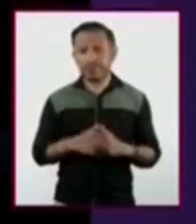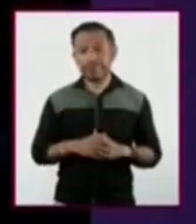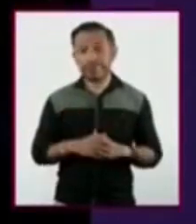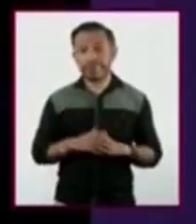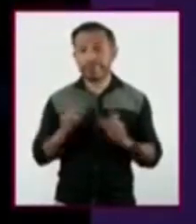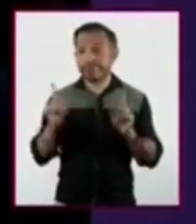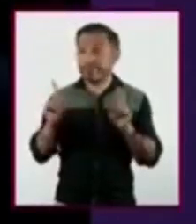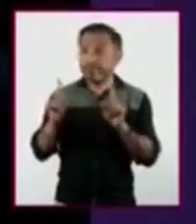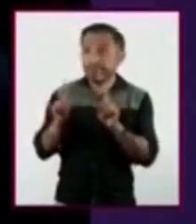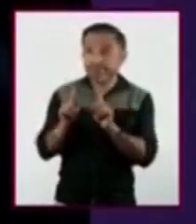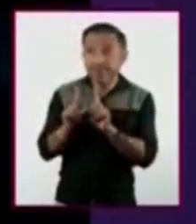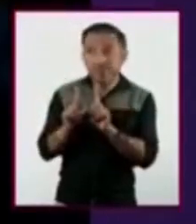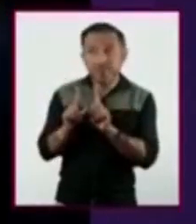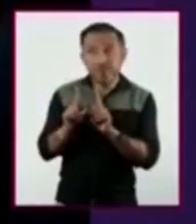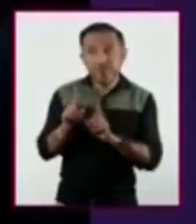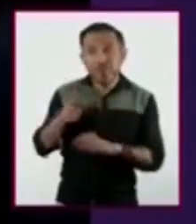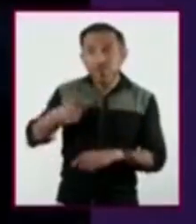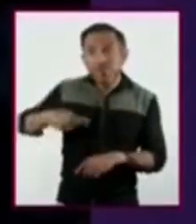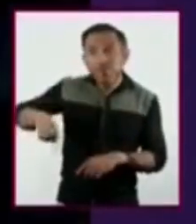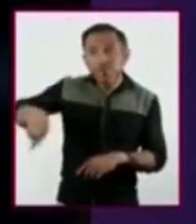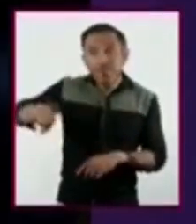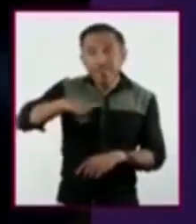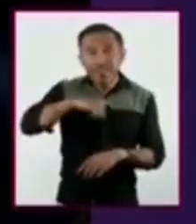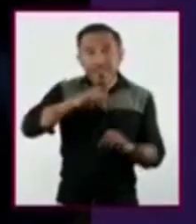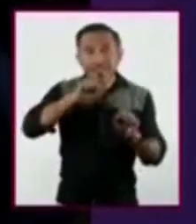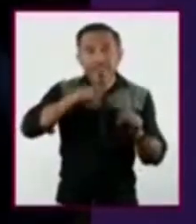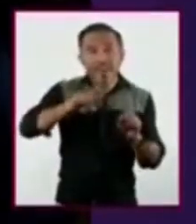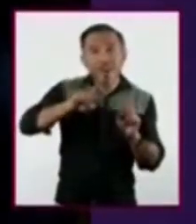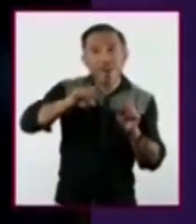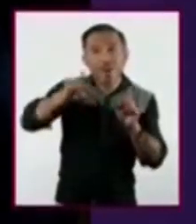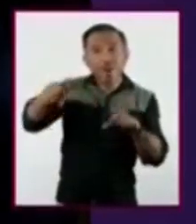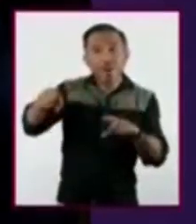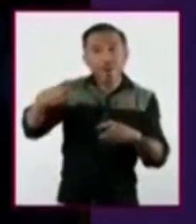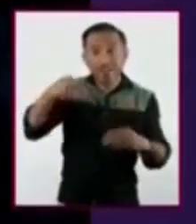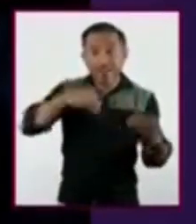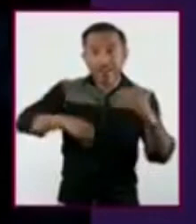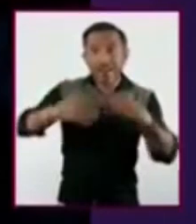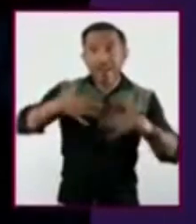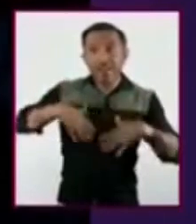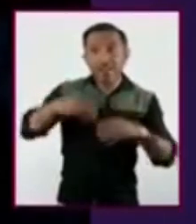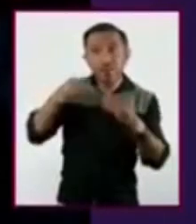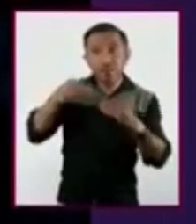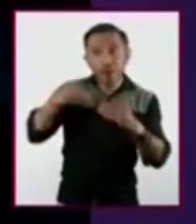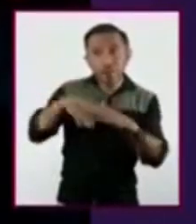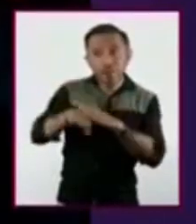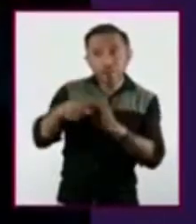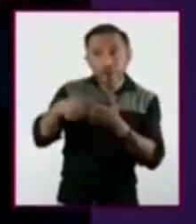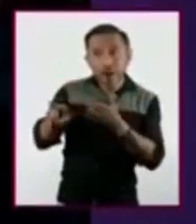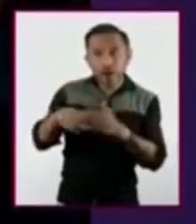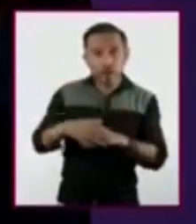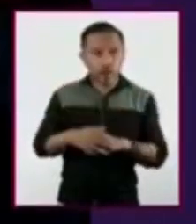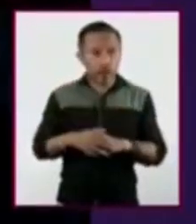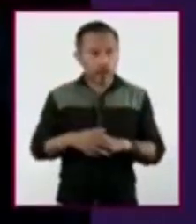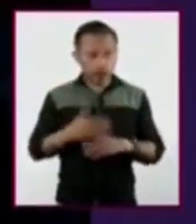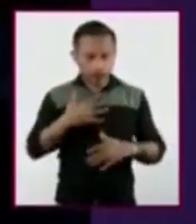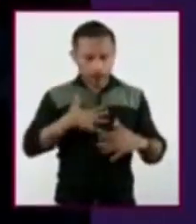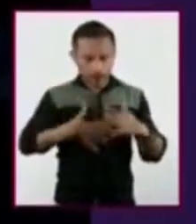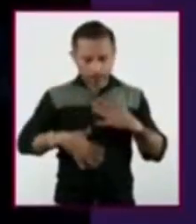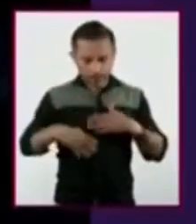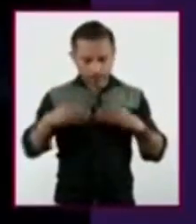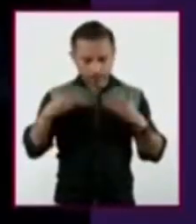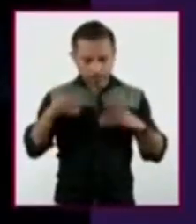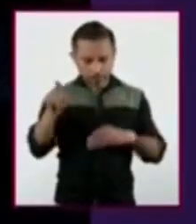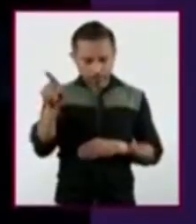We can go to the costume shop. The costume shop. Mm-hmm.